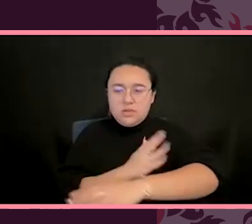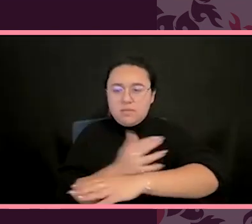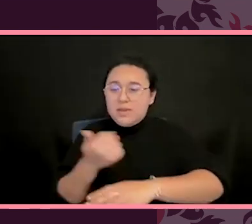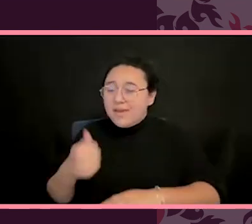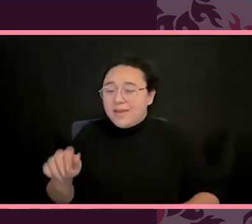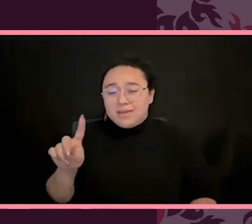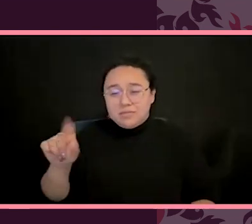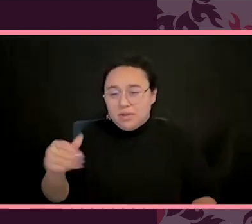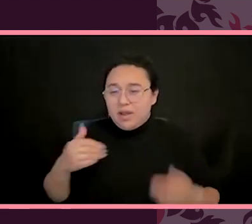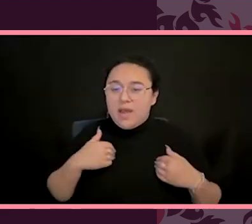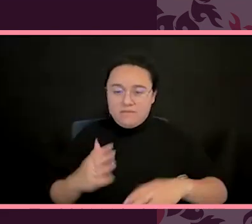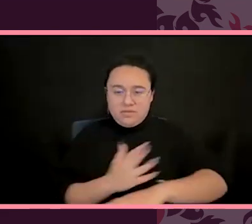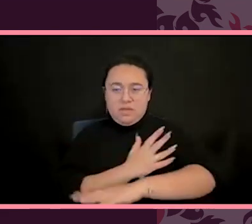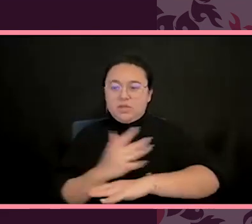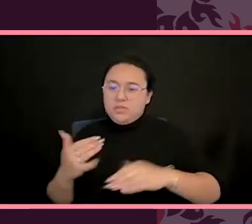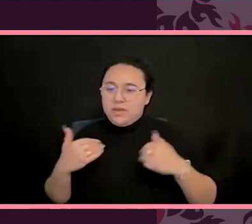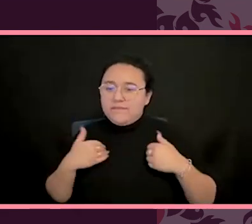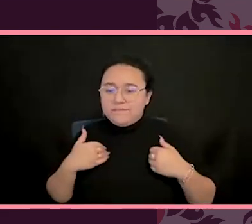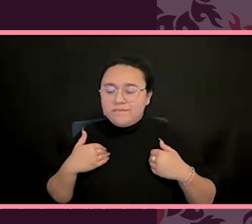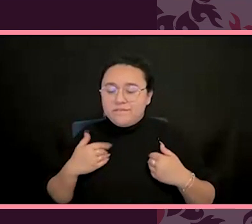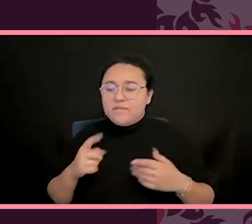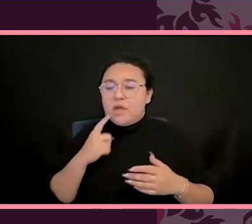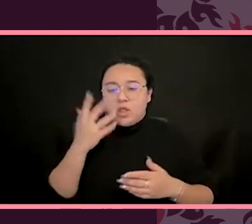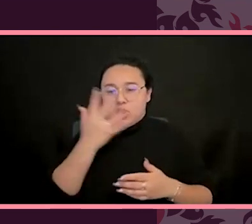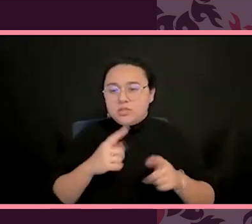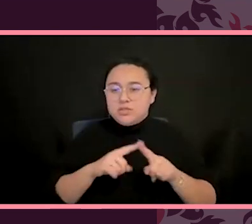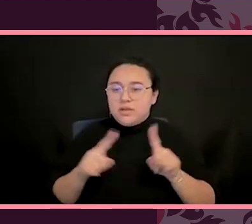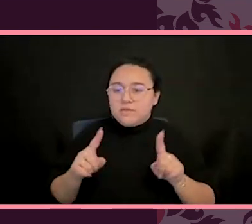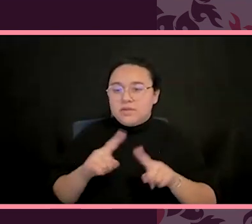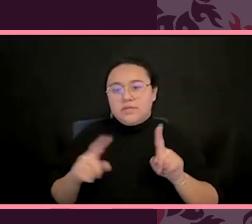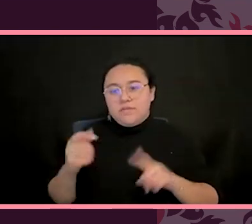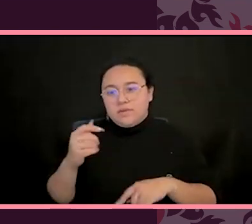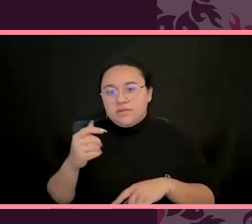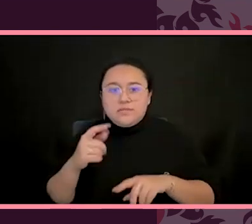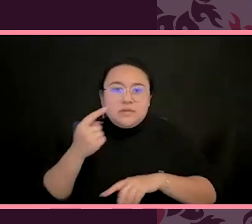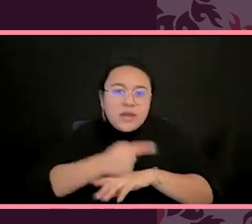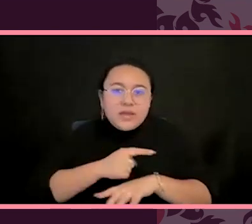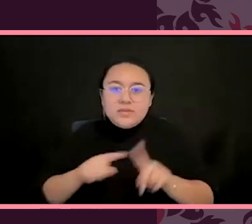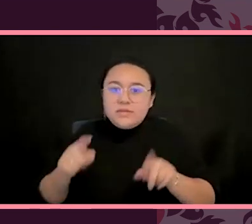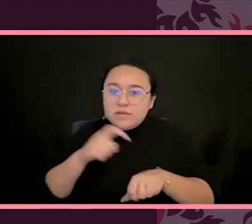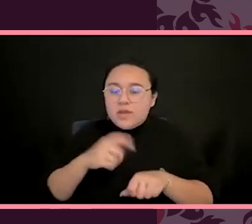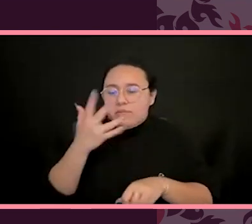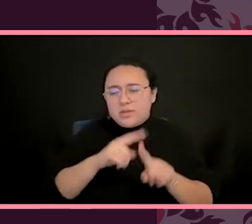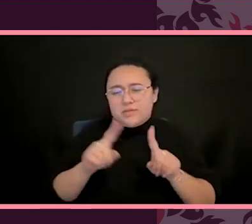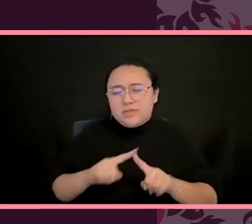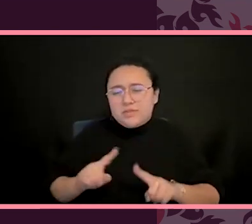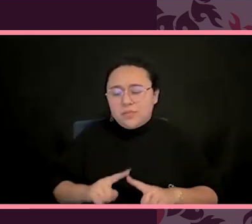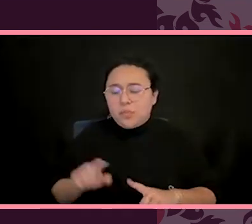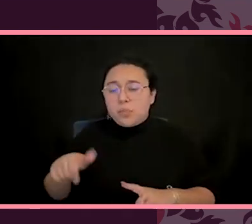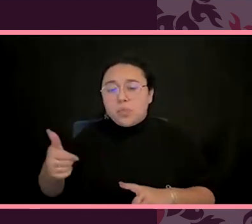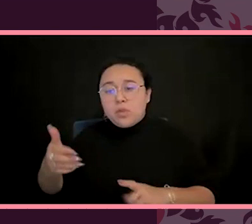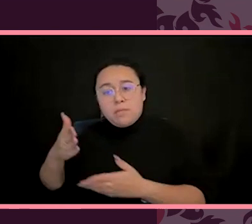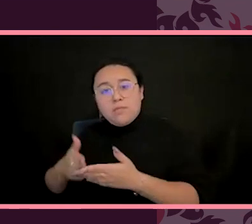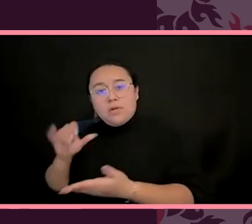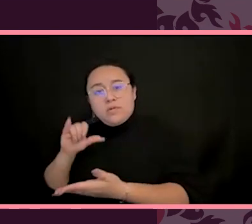spectrum, and it presents differently on different days at different times. And the other side of